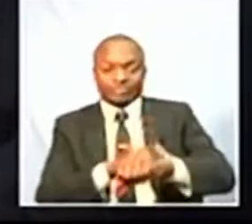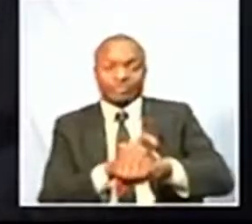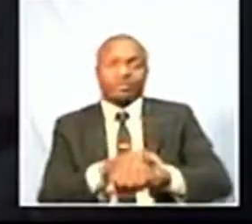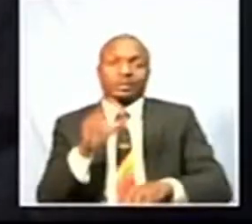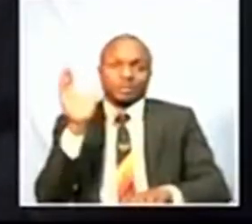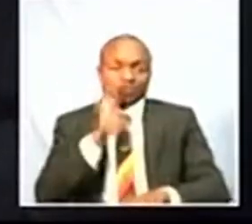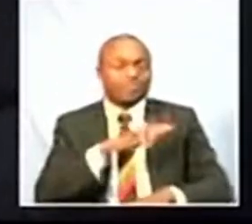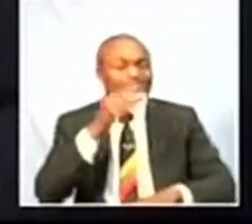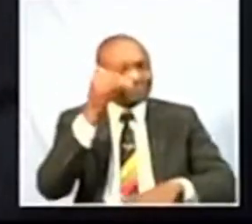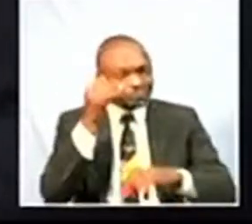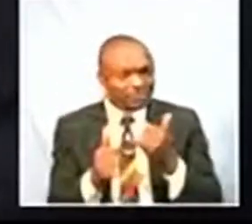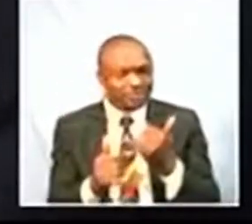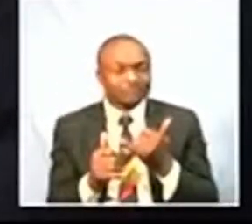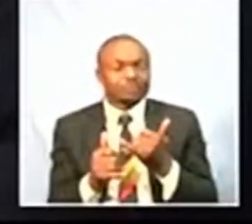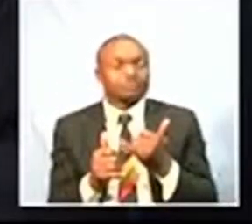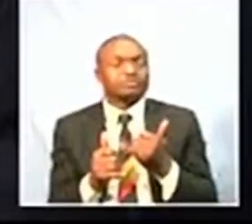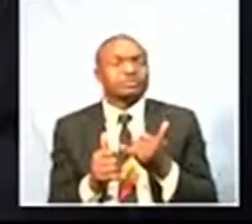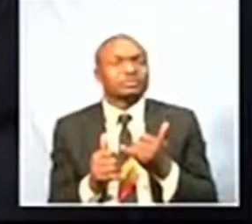already expired.